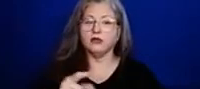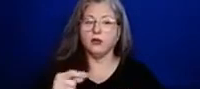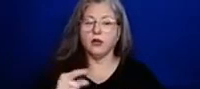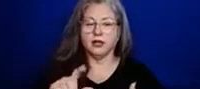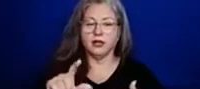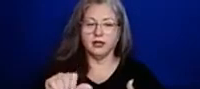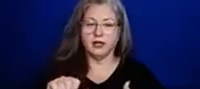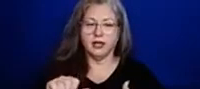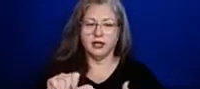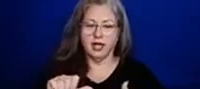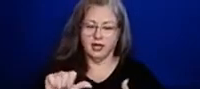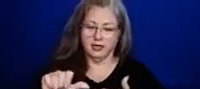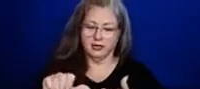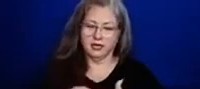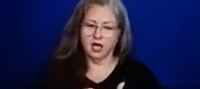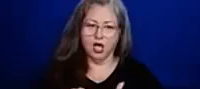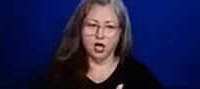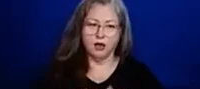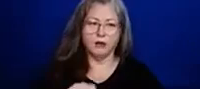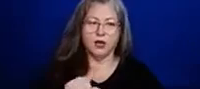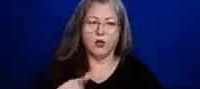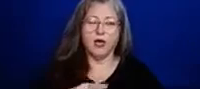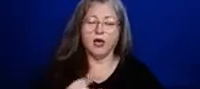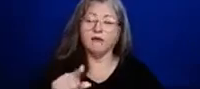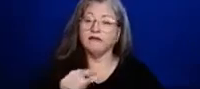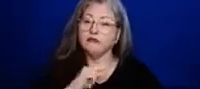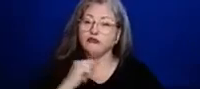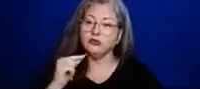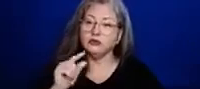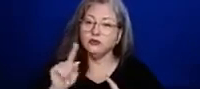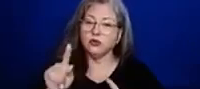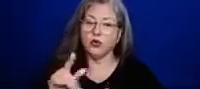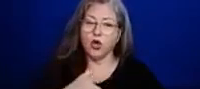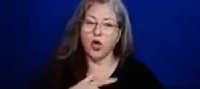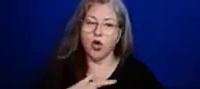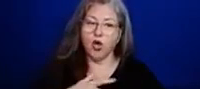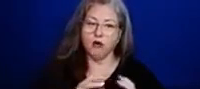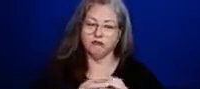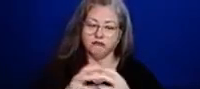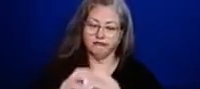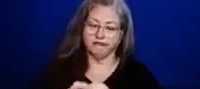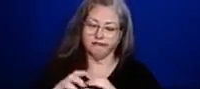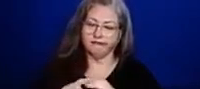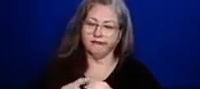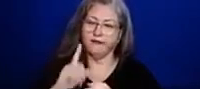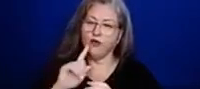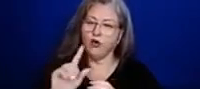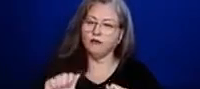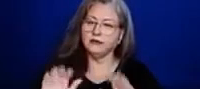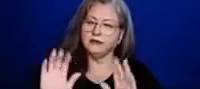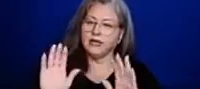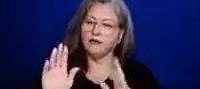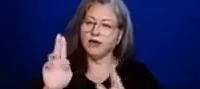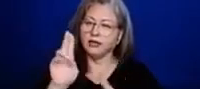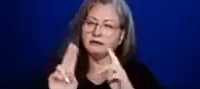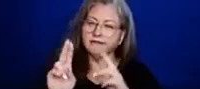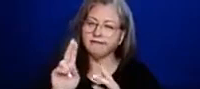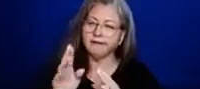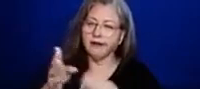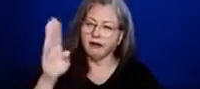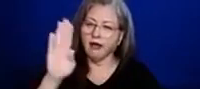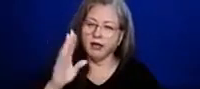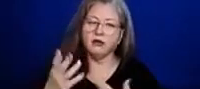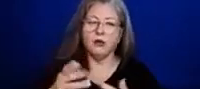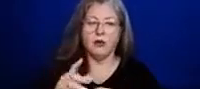know, a sculpture where the priest would place the hearts of the sacrifice. So this